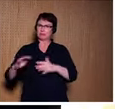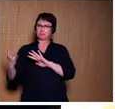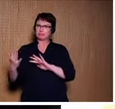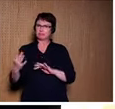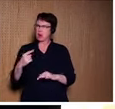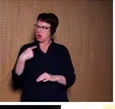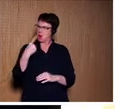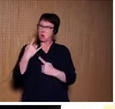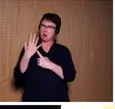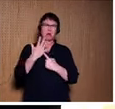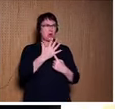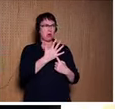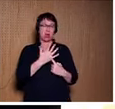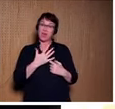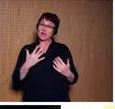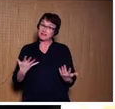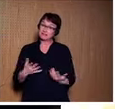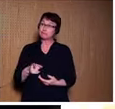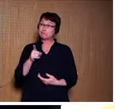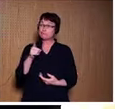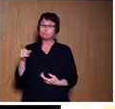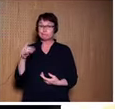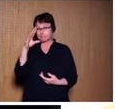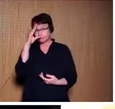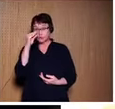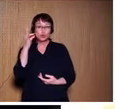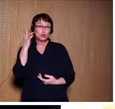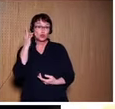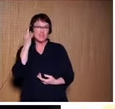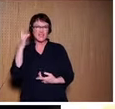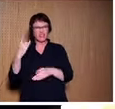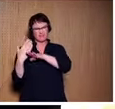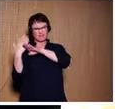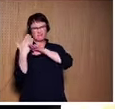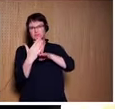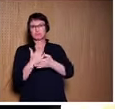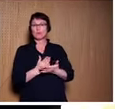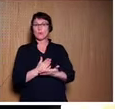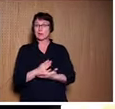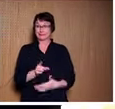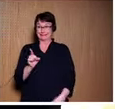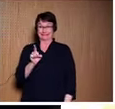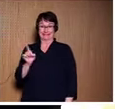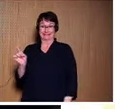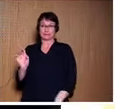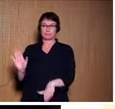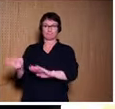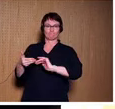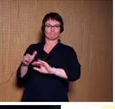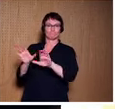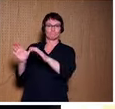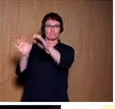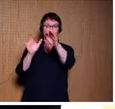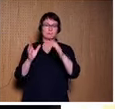Anti-gender, anti-rights movements. And we all know by now that this unfortunate